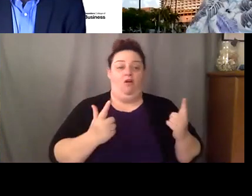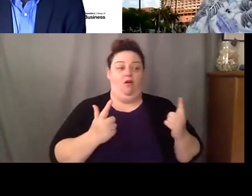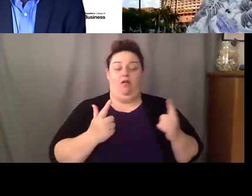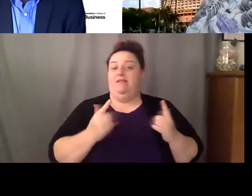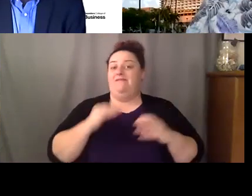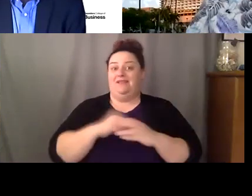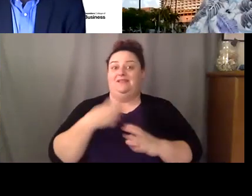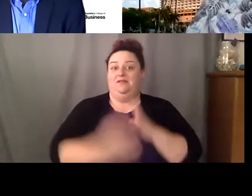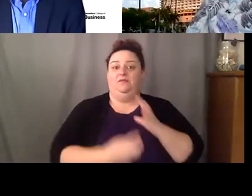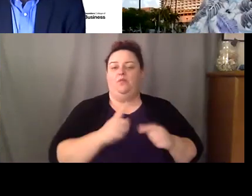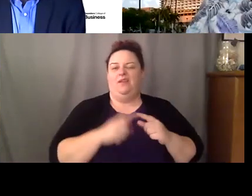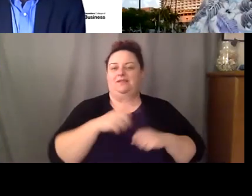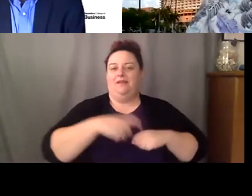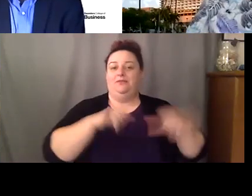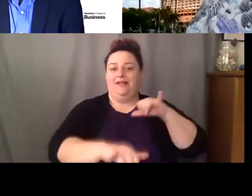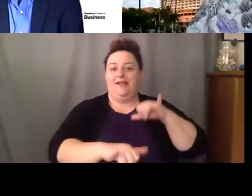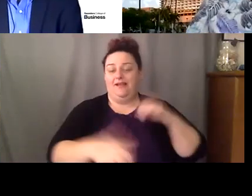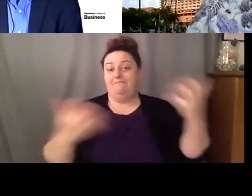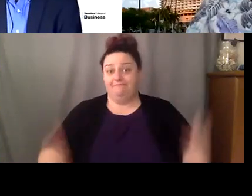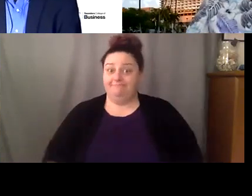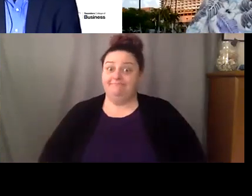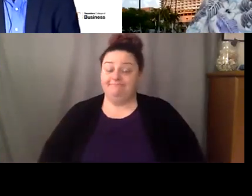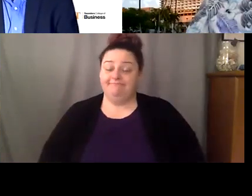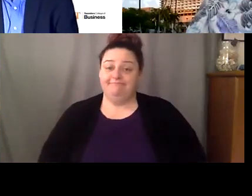when they have to stay. Great.